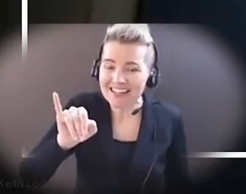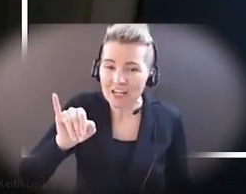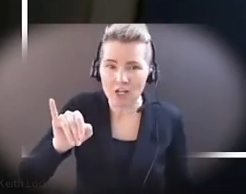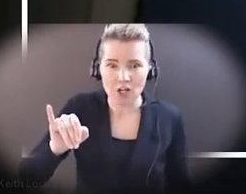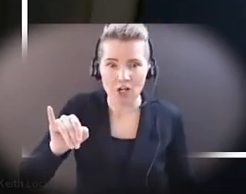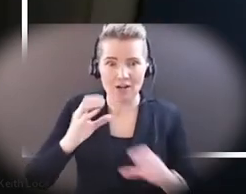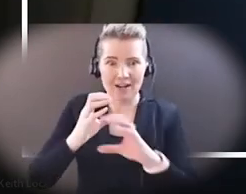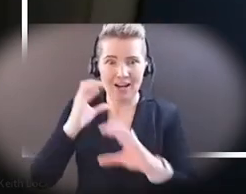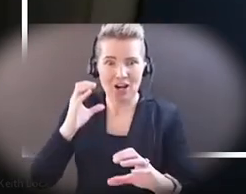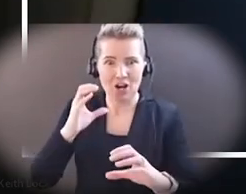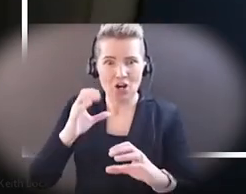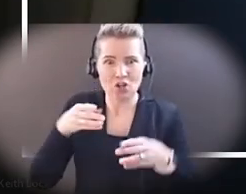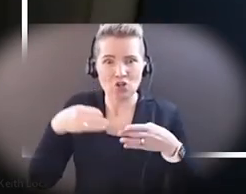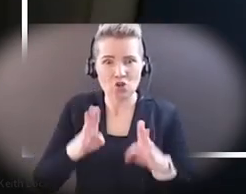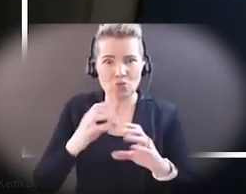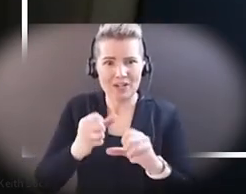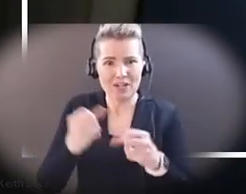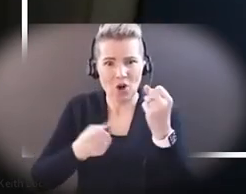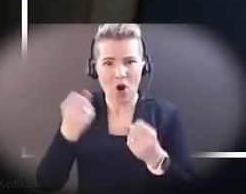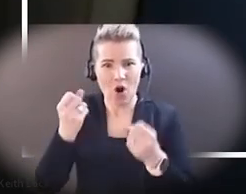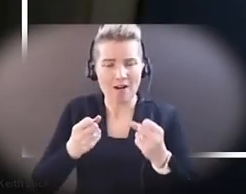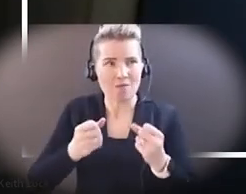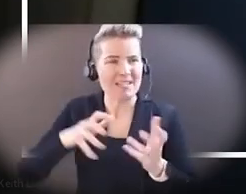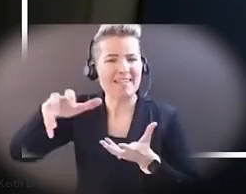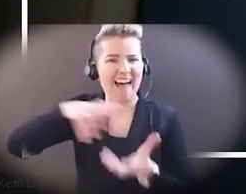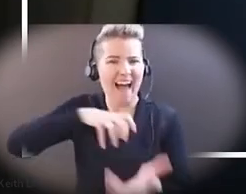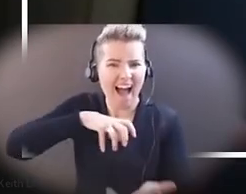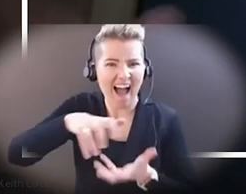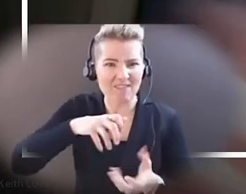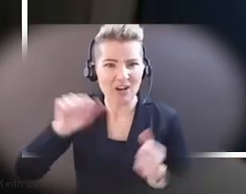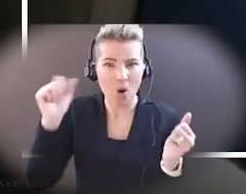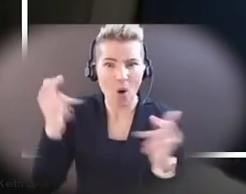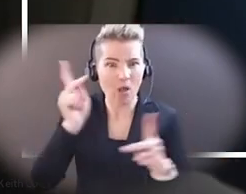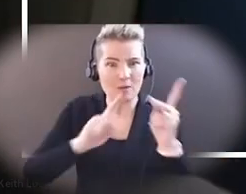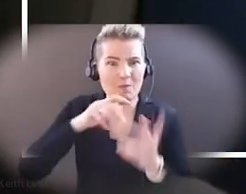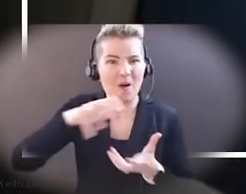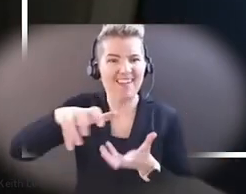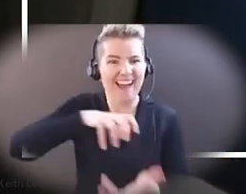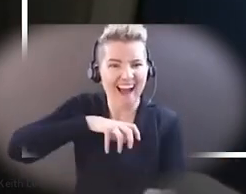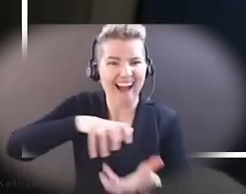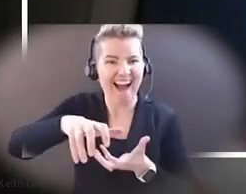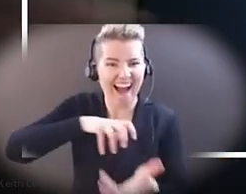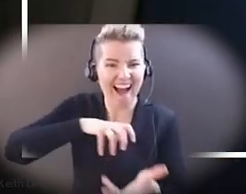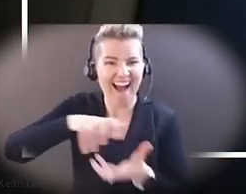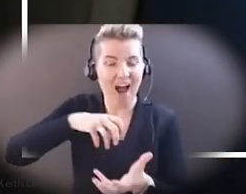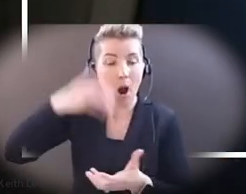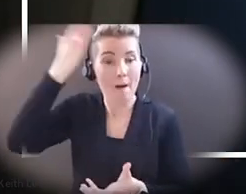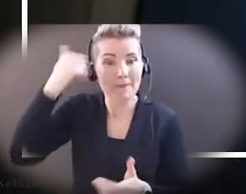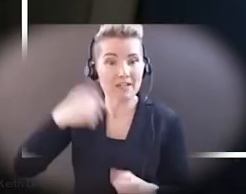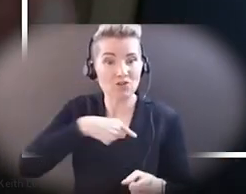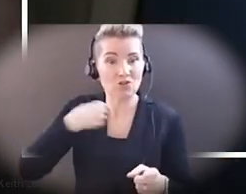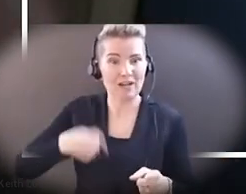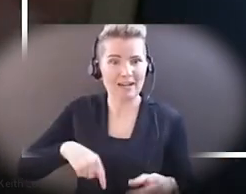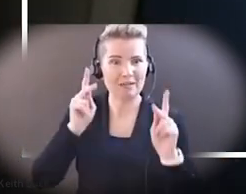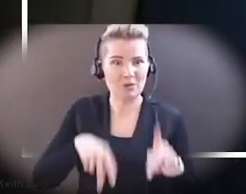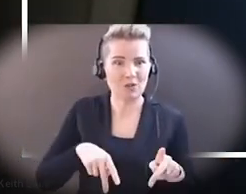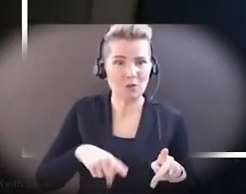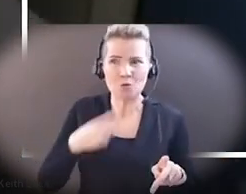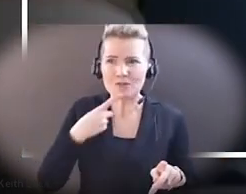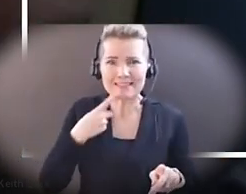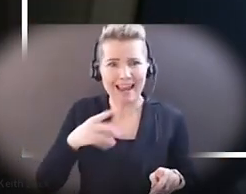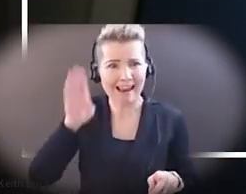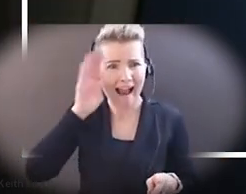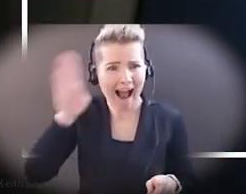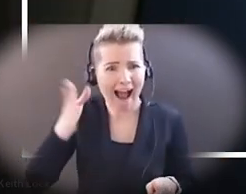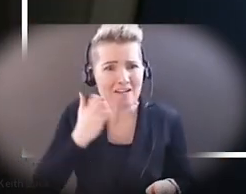streetcar just erupted into laughter because here is this Chinese person saying, "Oh, hi, grandma,"